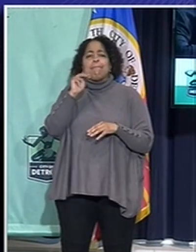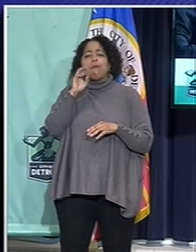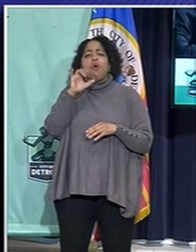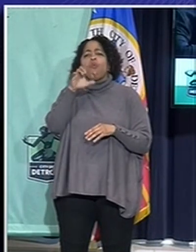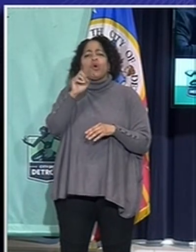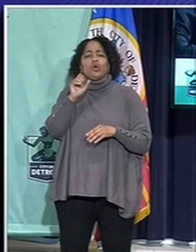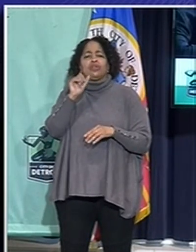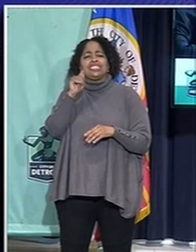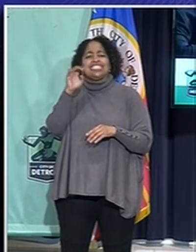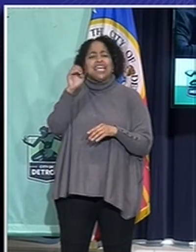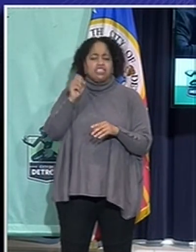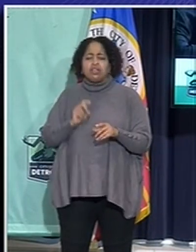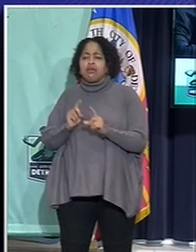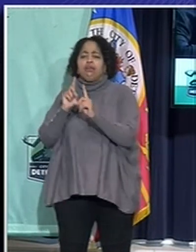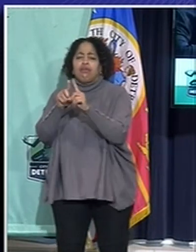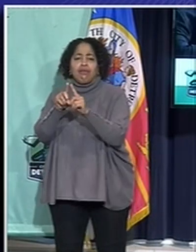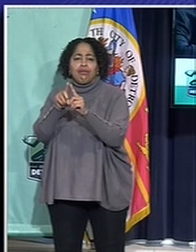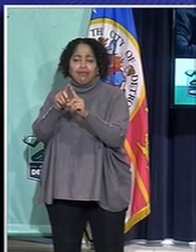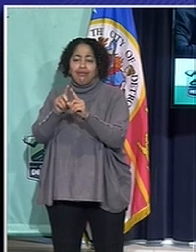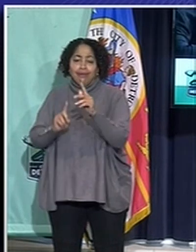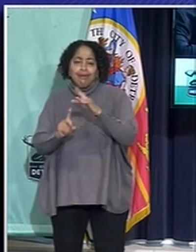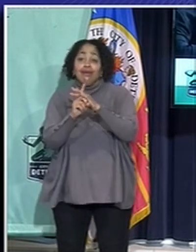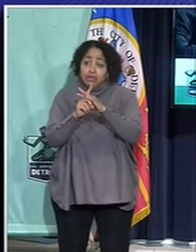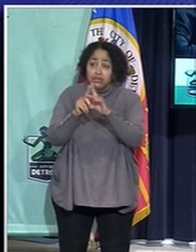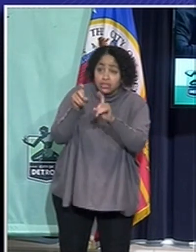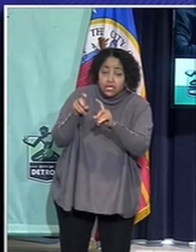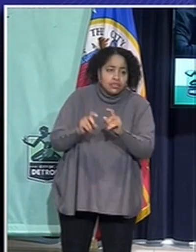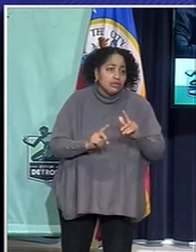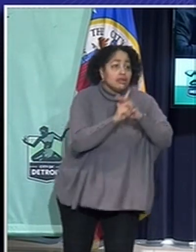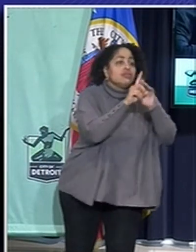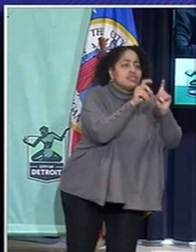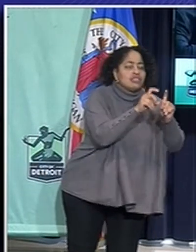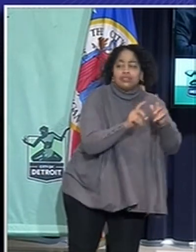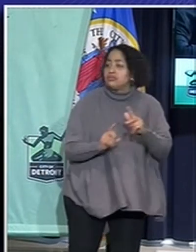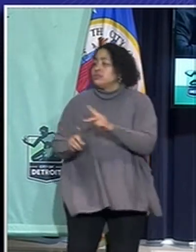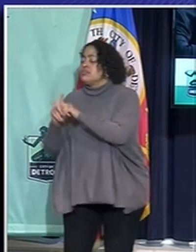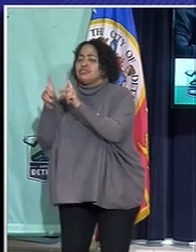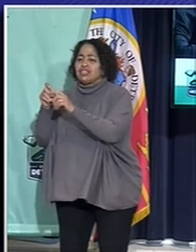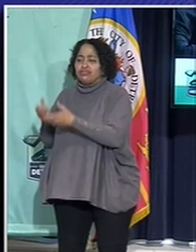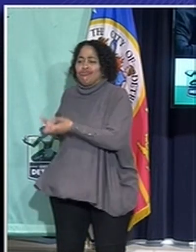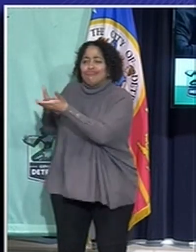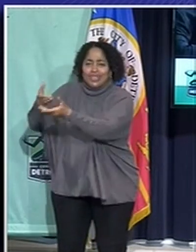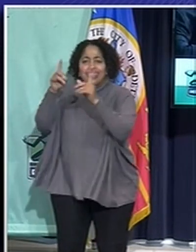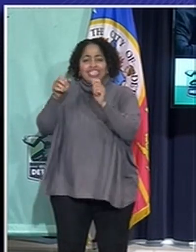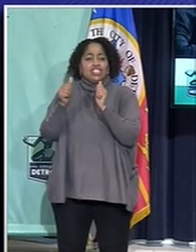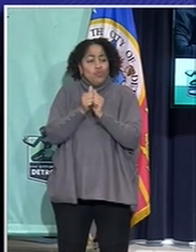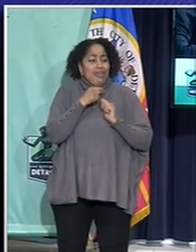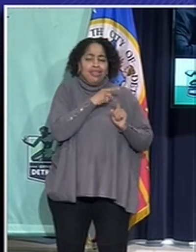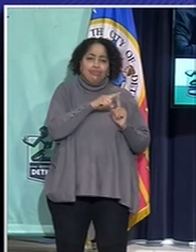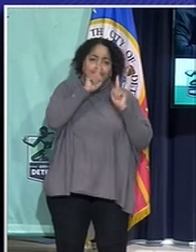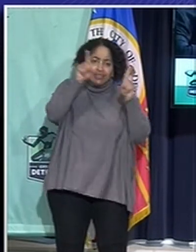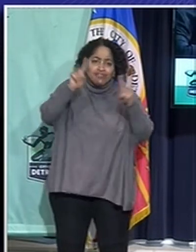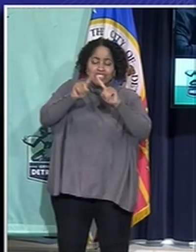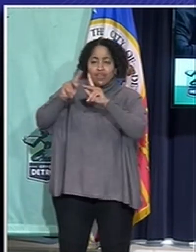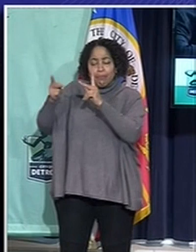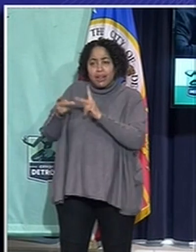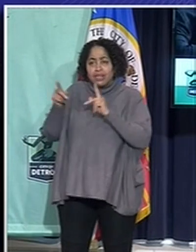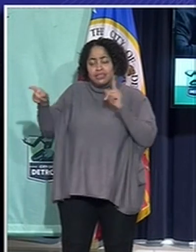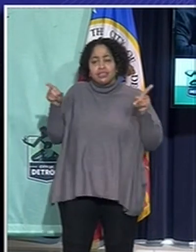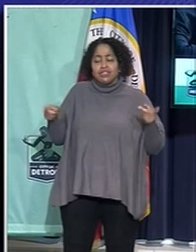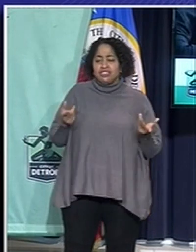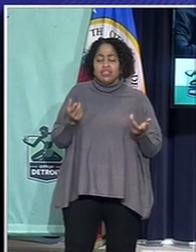coordination with us to try to get the outreach even further. So Michigan has lagged behind a number of the states in the